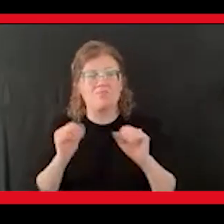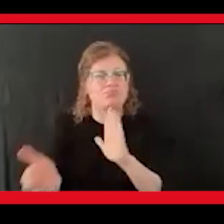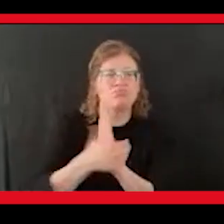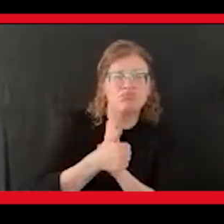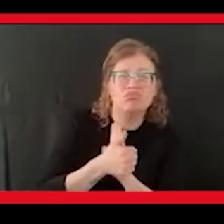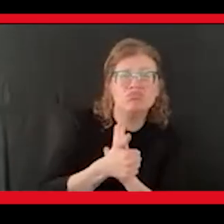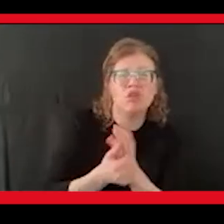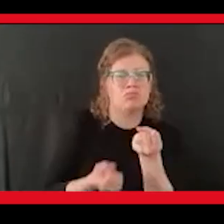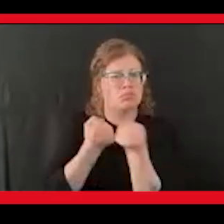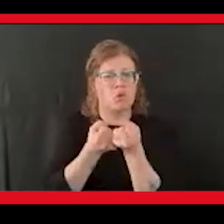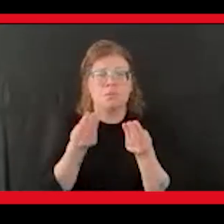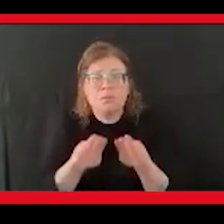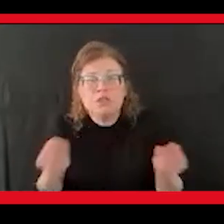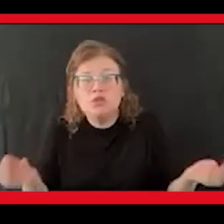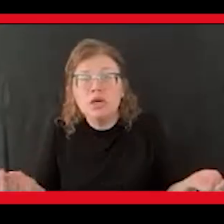Aaron.